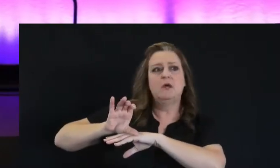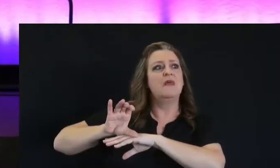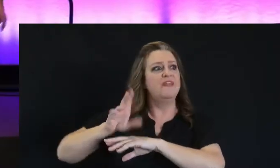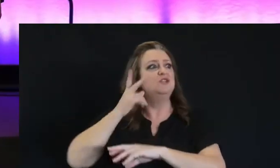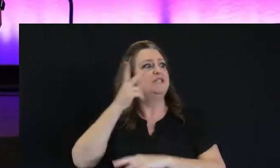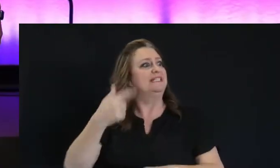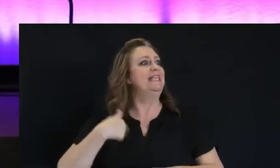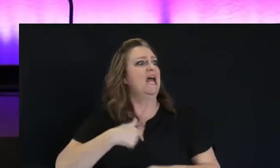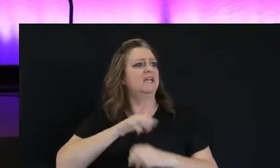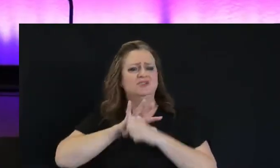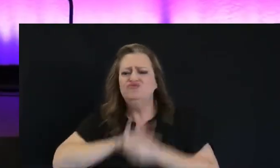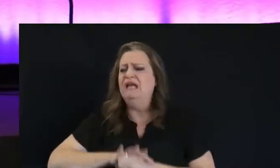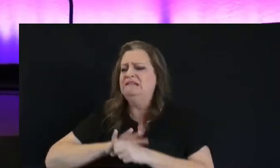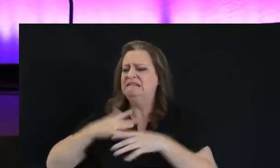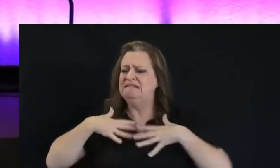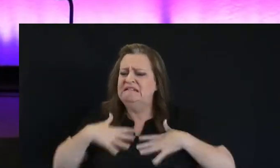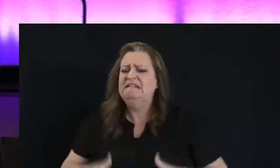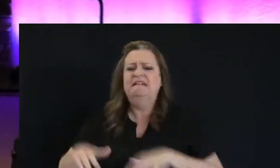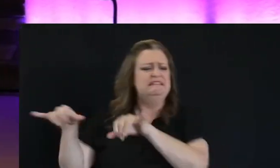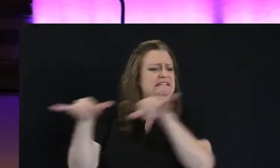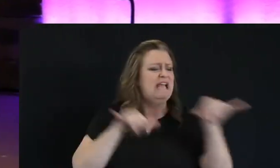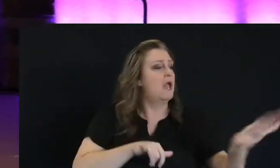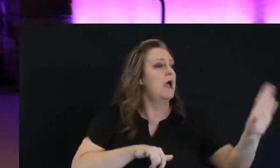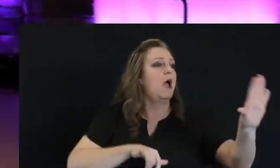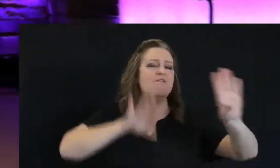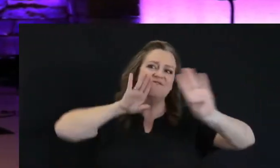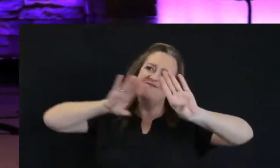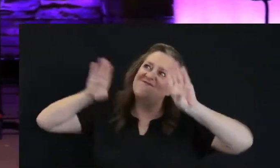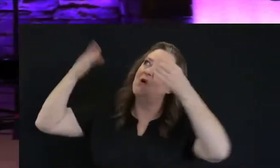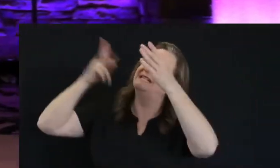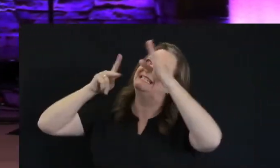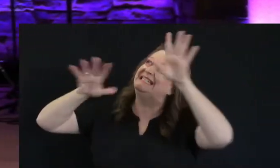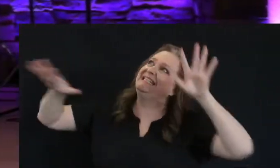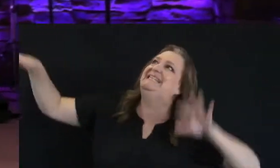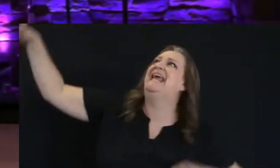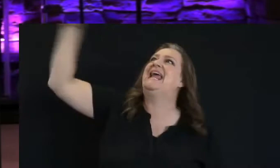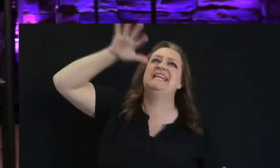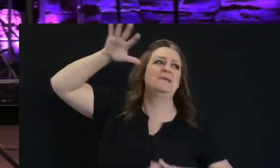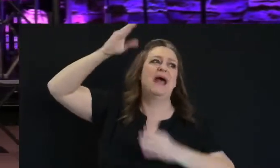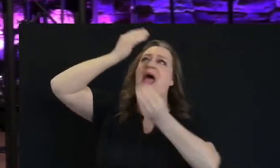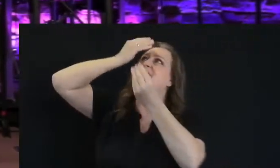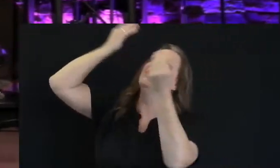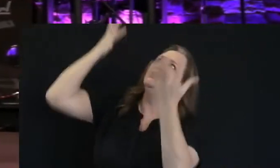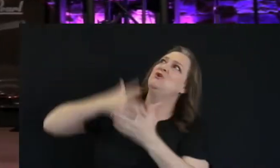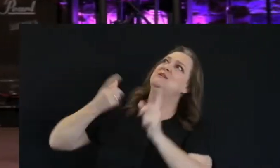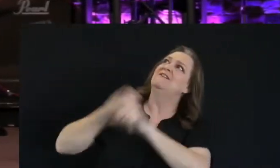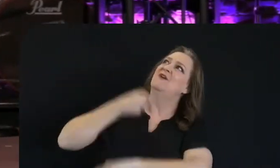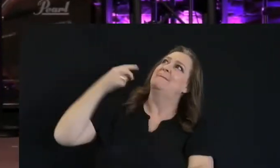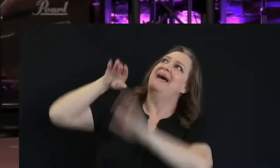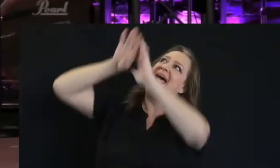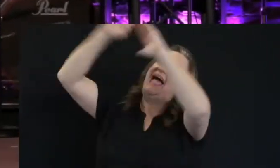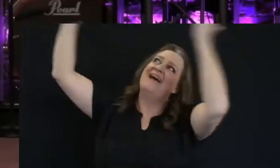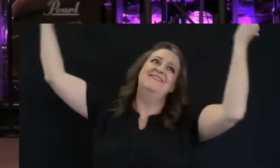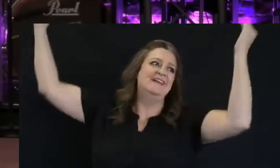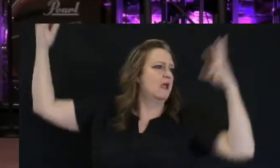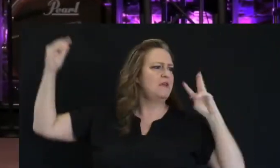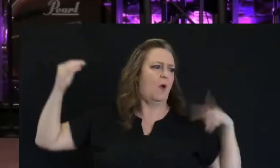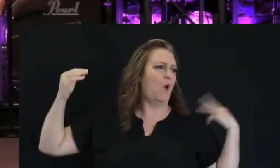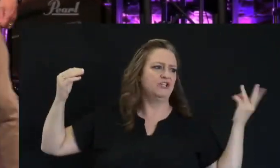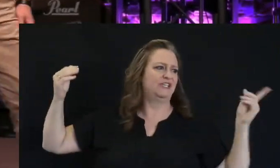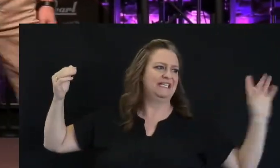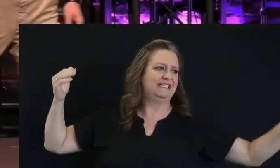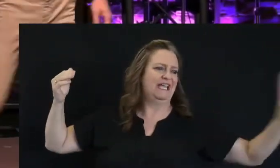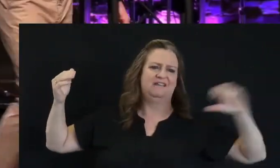news, stressed and depressed just like everybody else. They should see us focused on a kingdom and the news coming from heaven, not Washington. The news coming